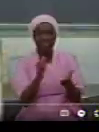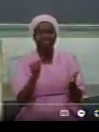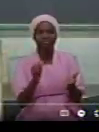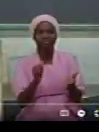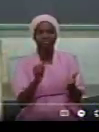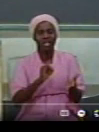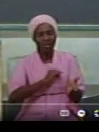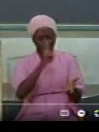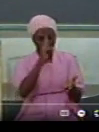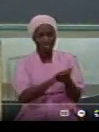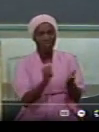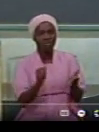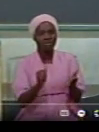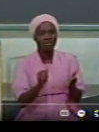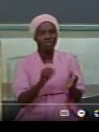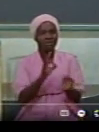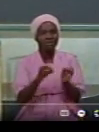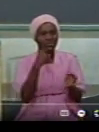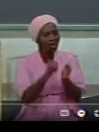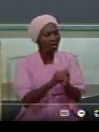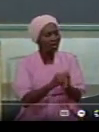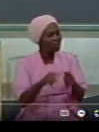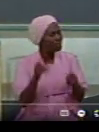I believe. Hear the word of God.